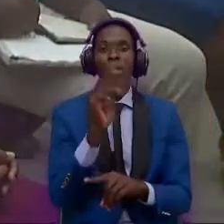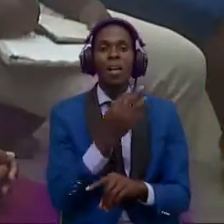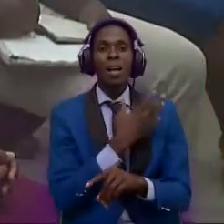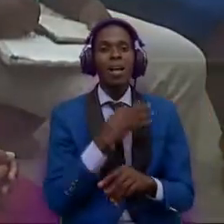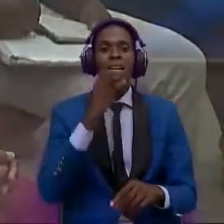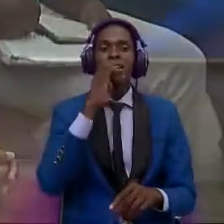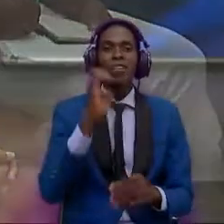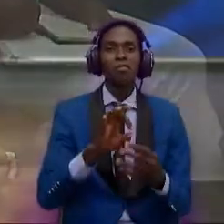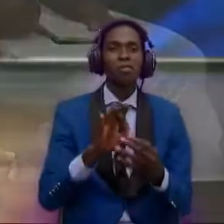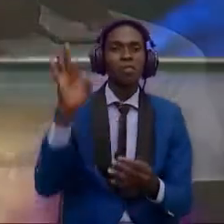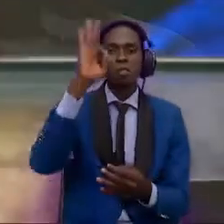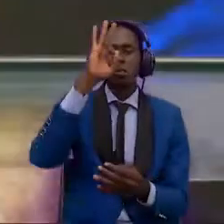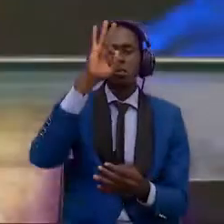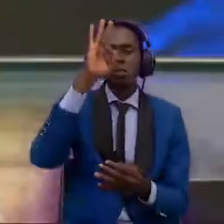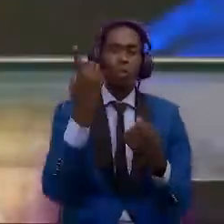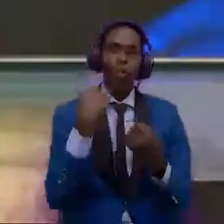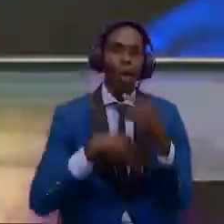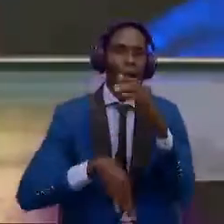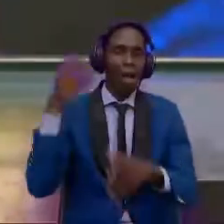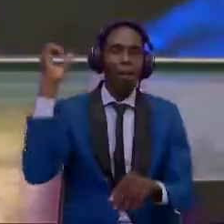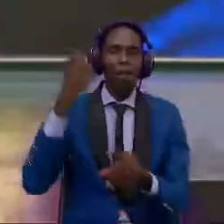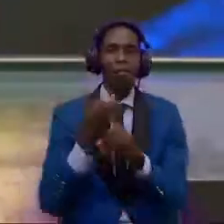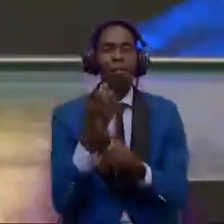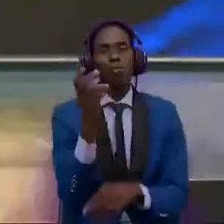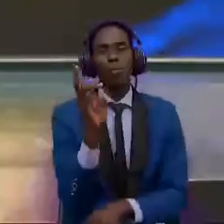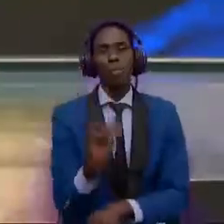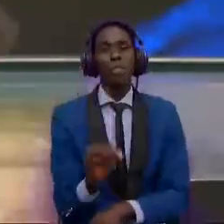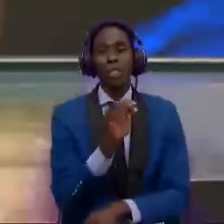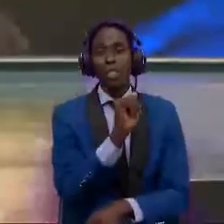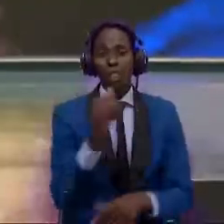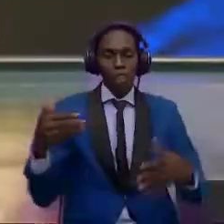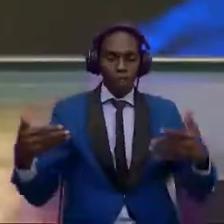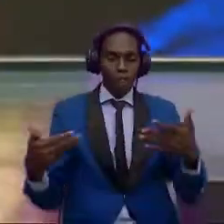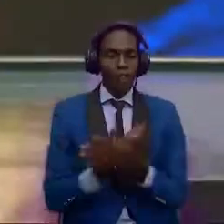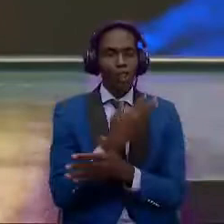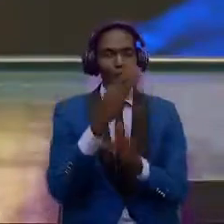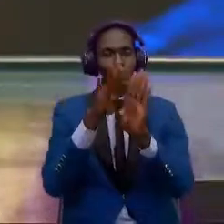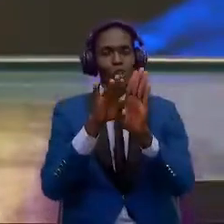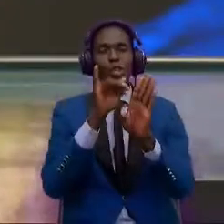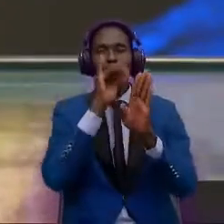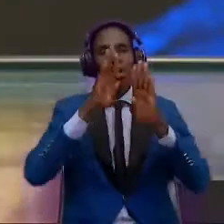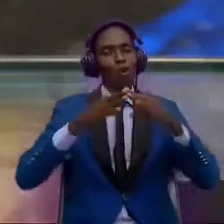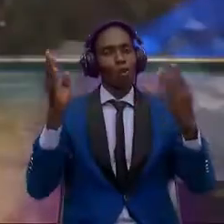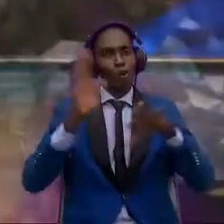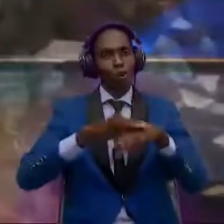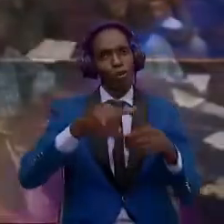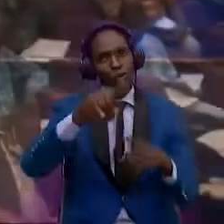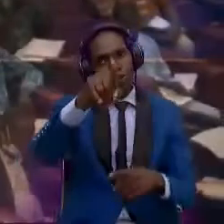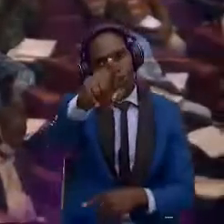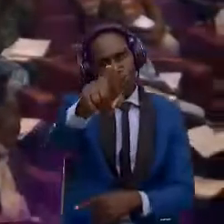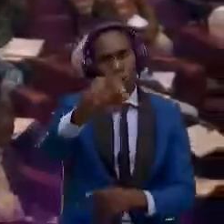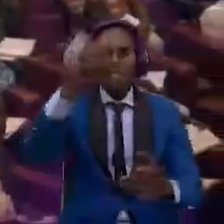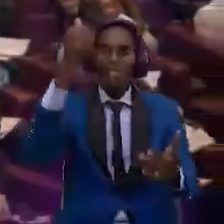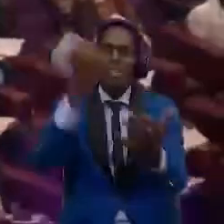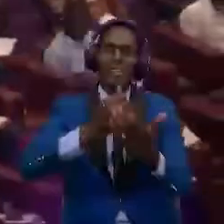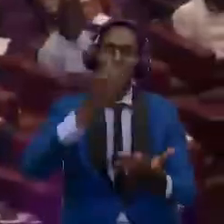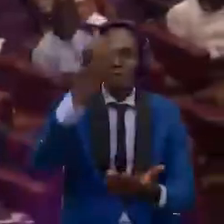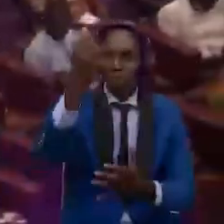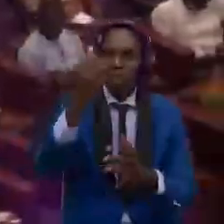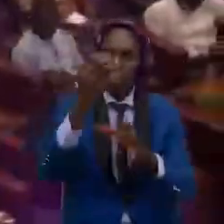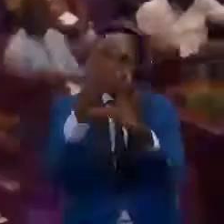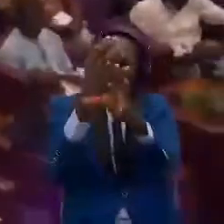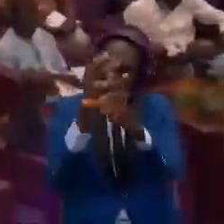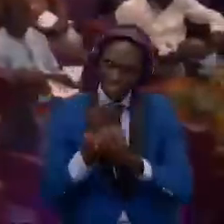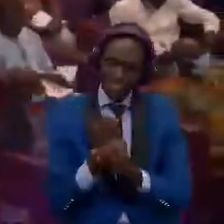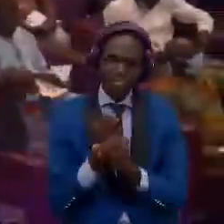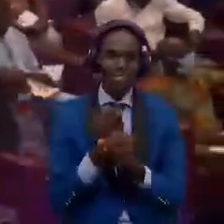spirits went out of them. A new door is opened unto you. I said a new and